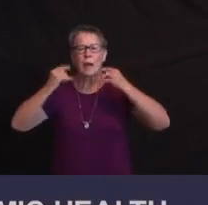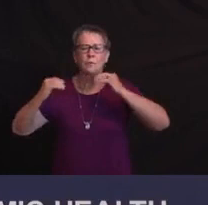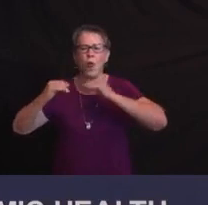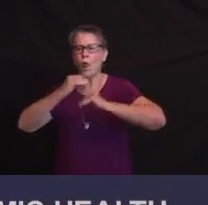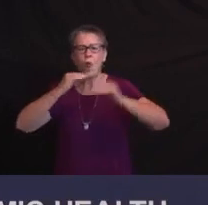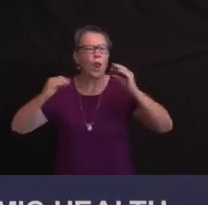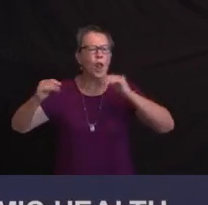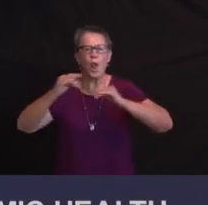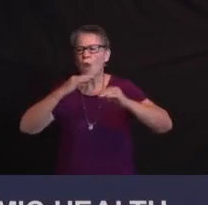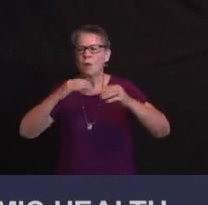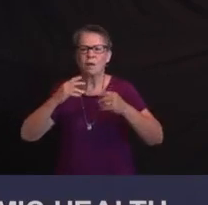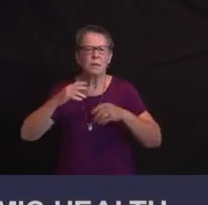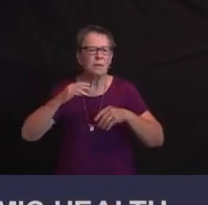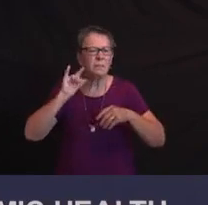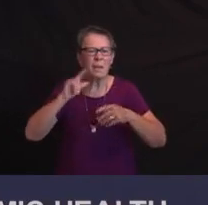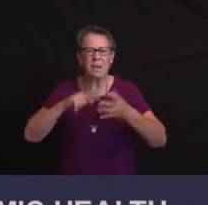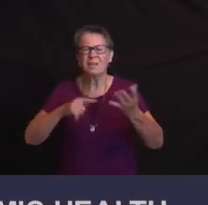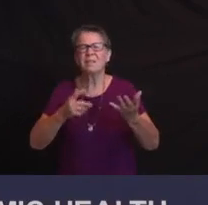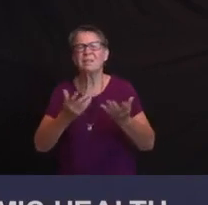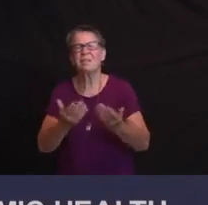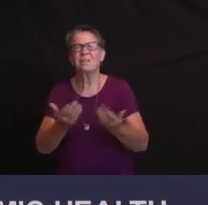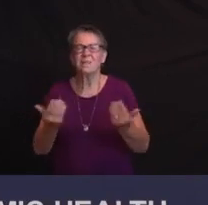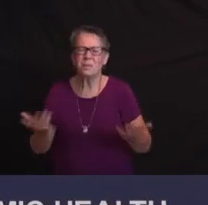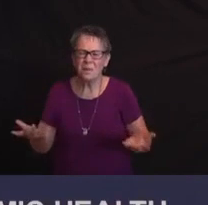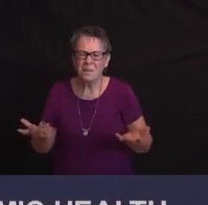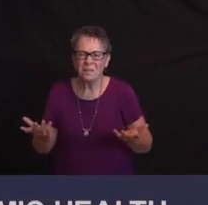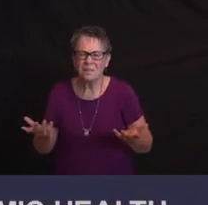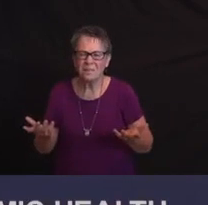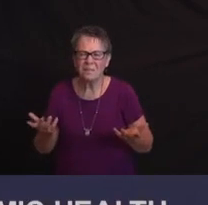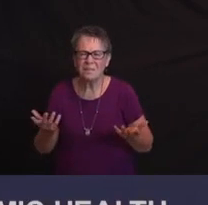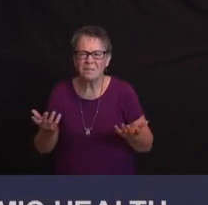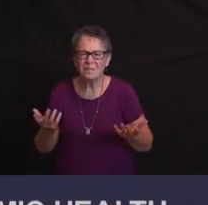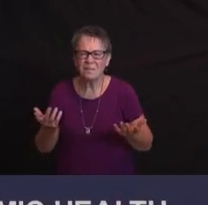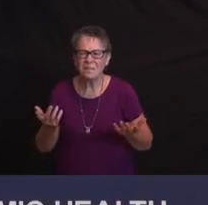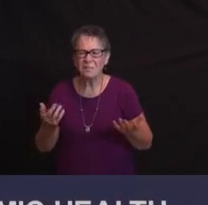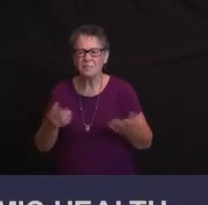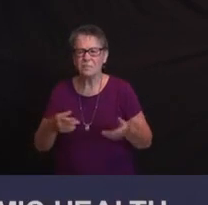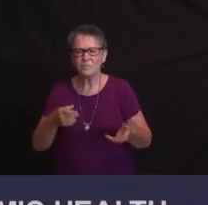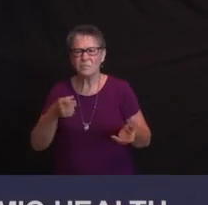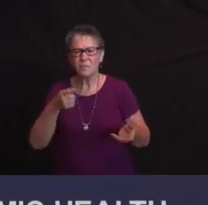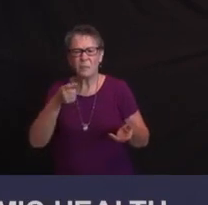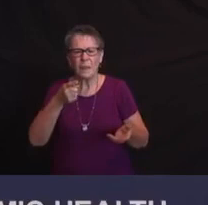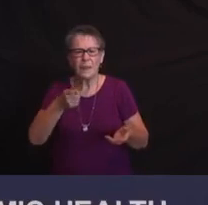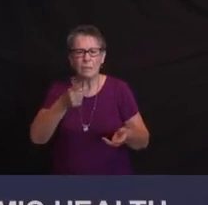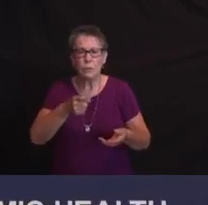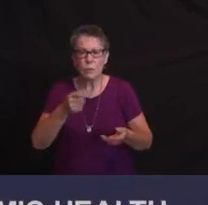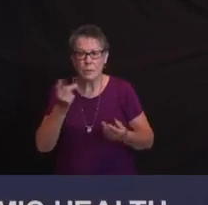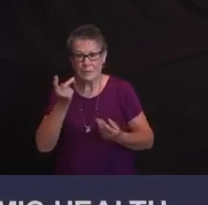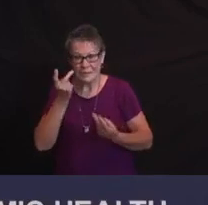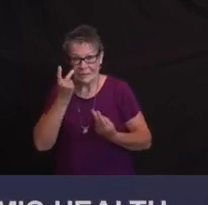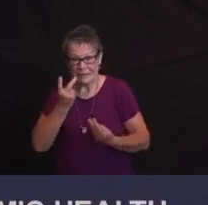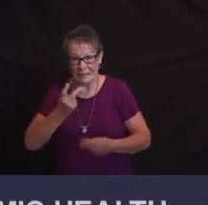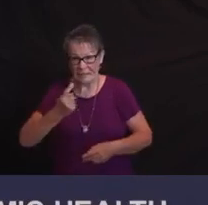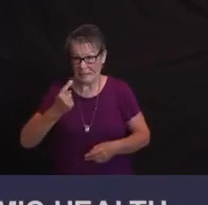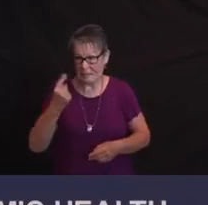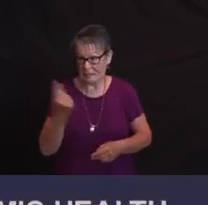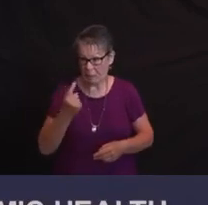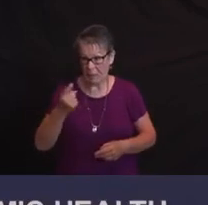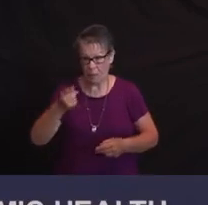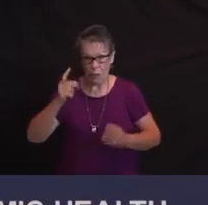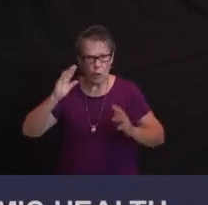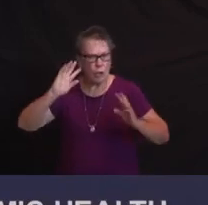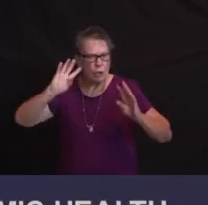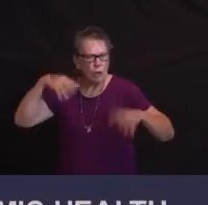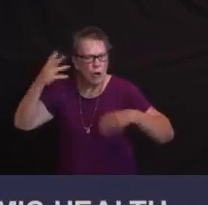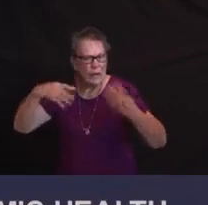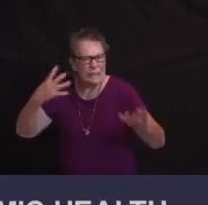be responsible. Don't repeat that. In addition to calling out the person who said it. So I'll leave it at that.